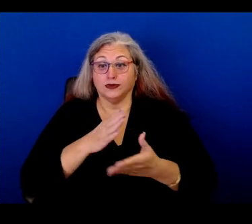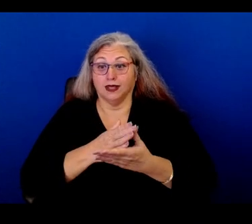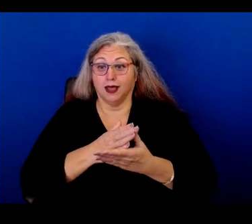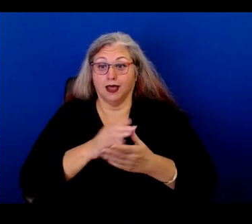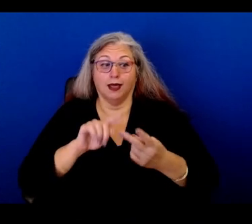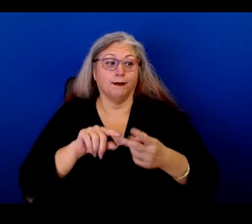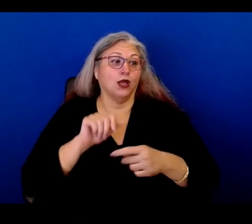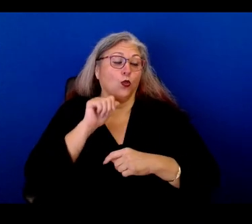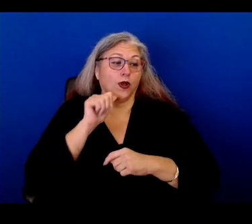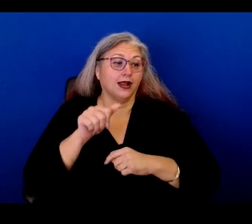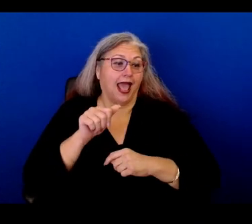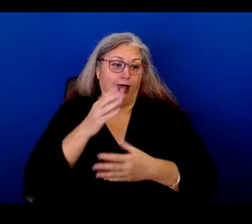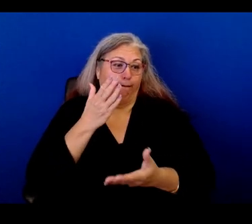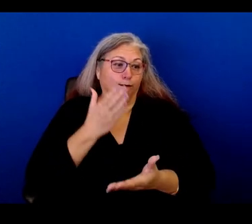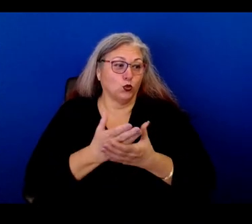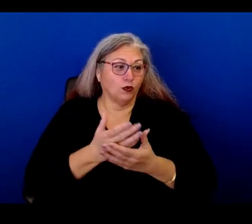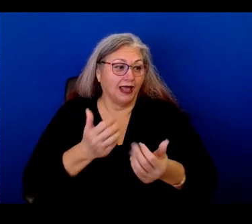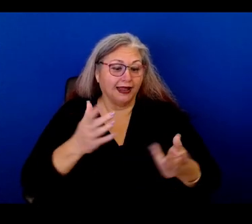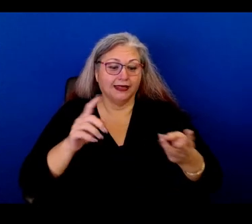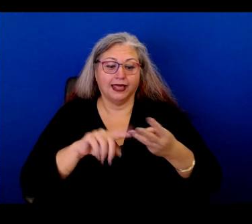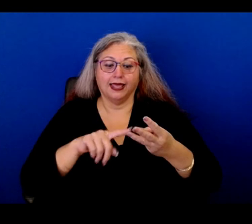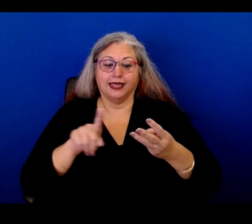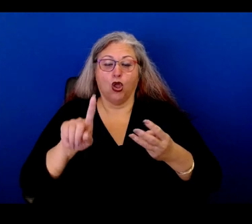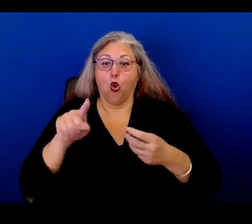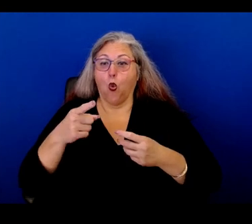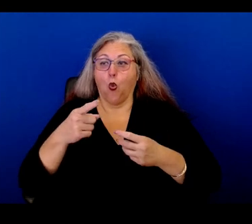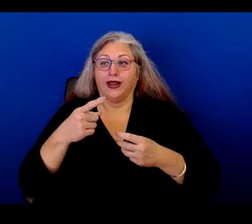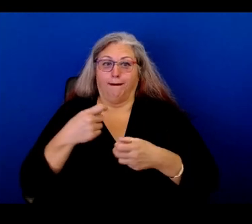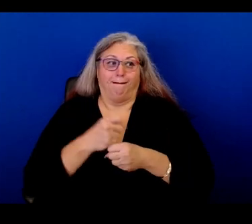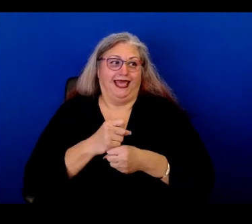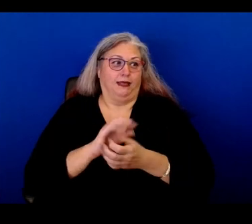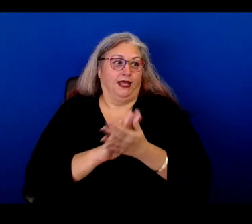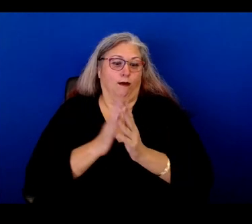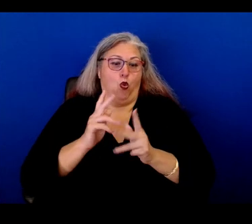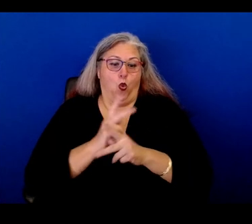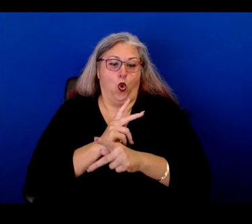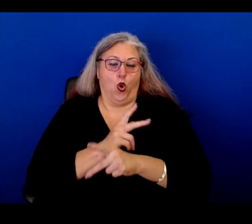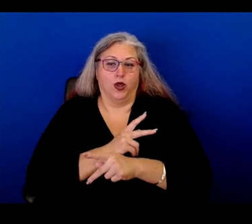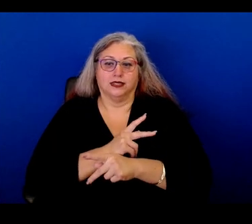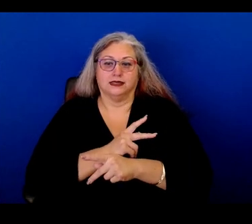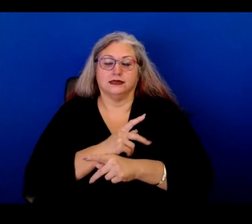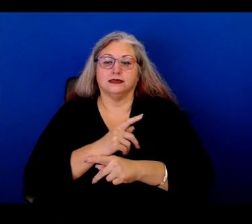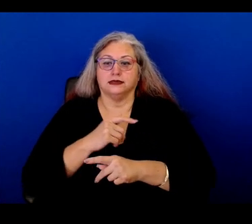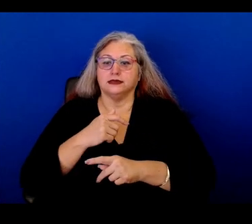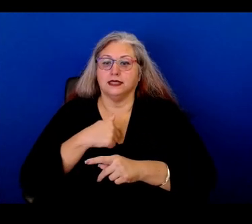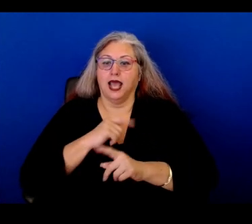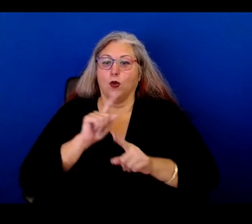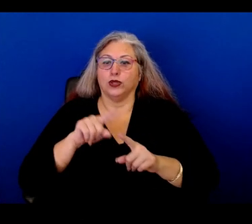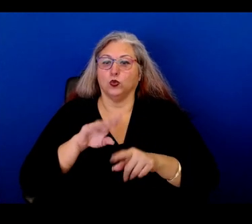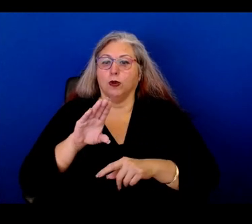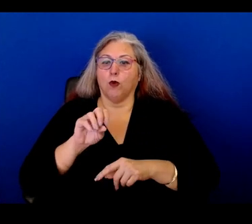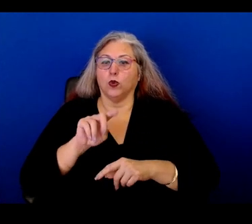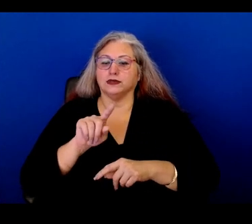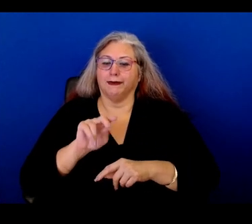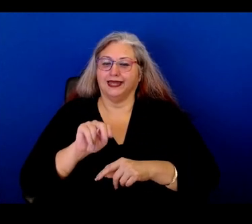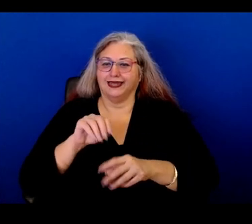wasn't going to prove anything, it wasn't going to, it was only making things worse. I went out to Bozeman